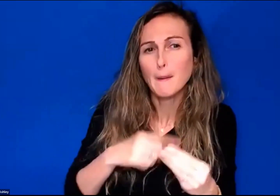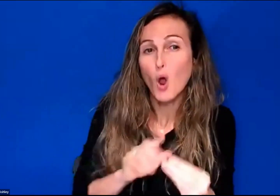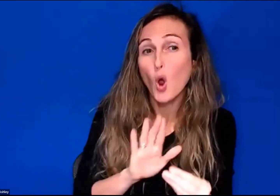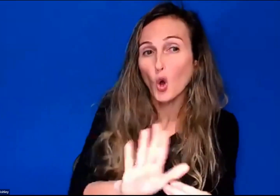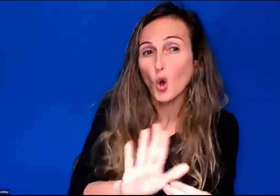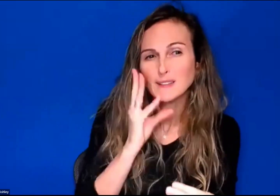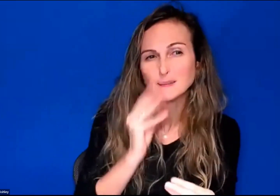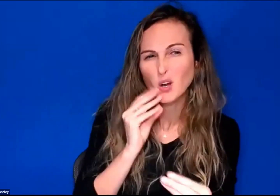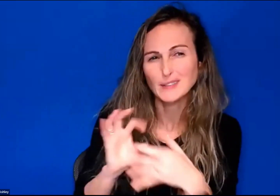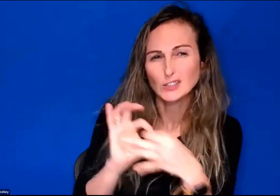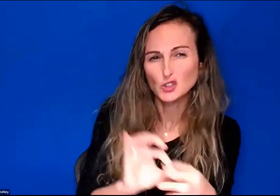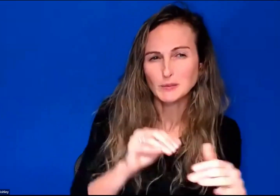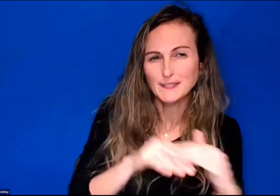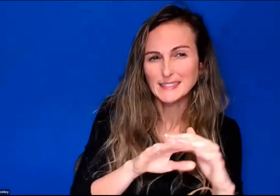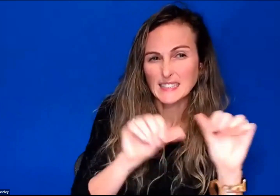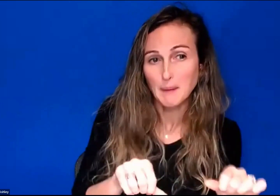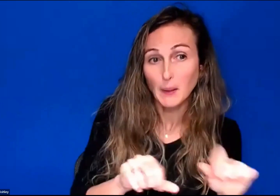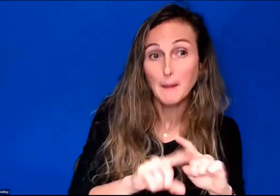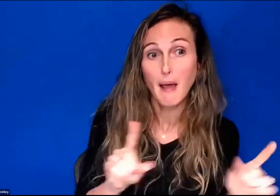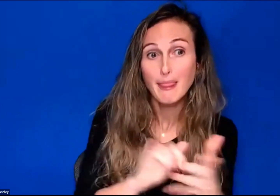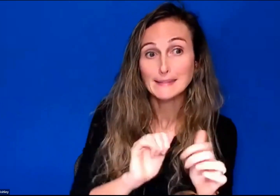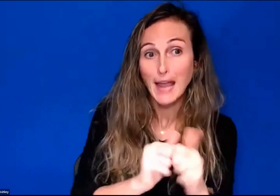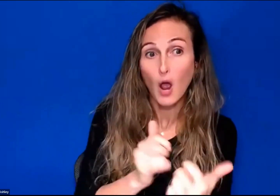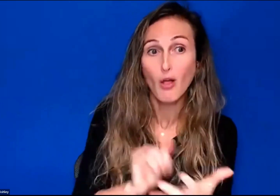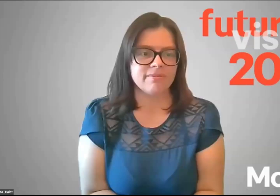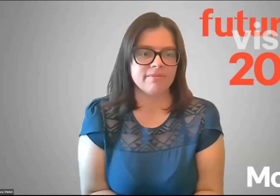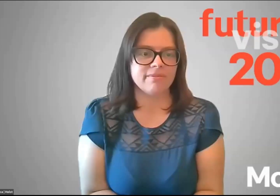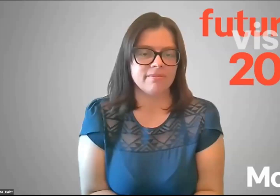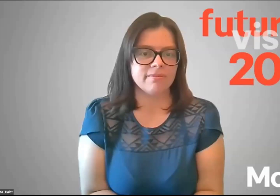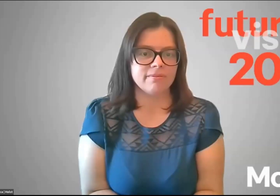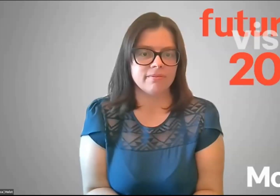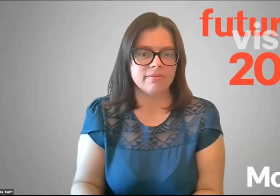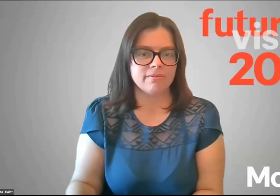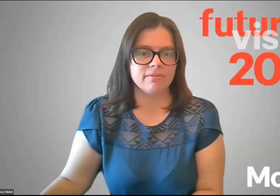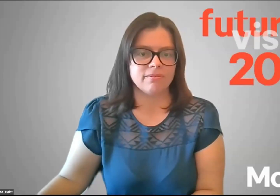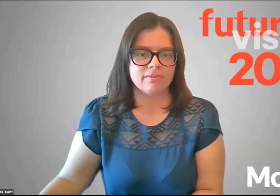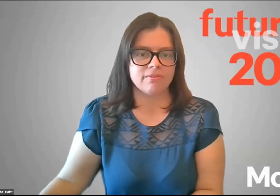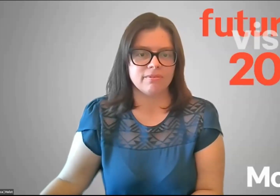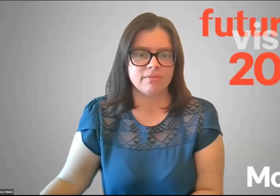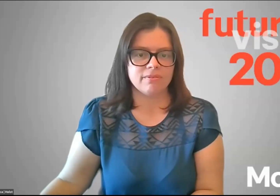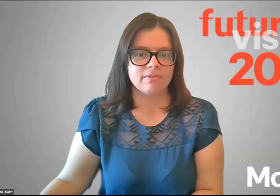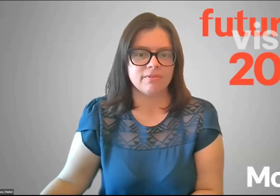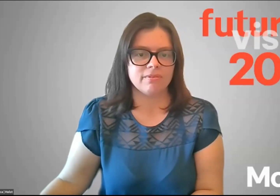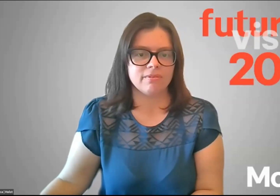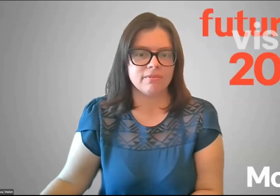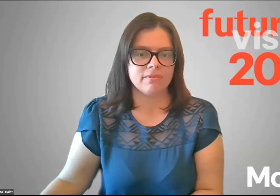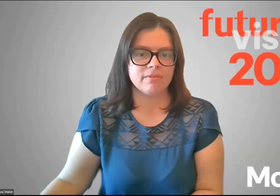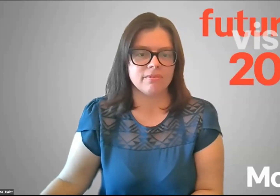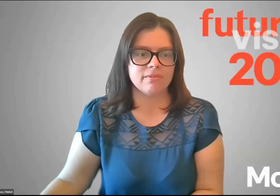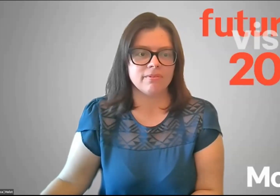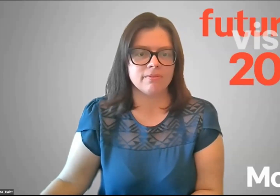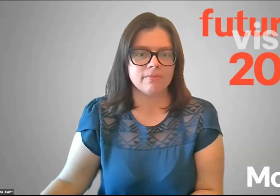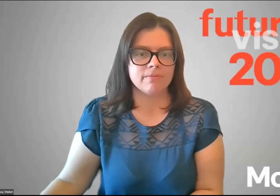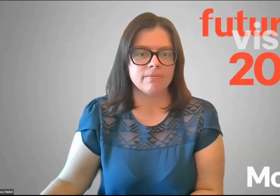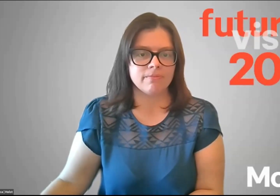accessibility. But that's how it was for me, kind of like having captioner in the classroom.